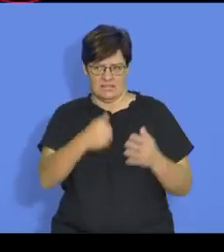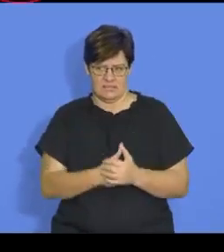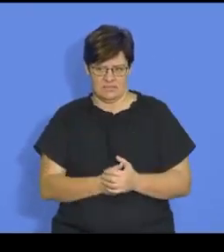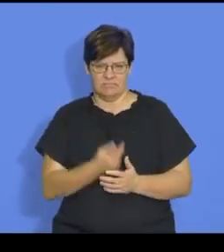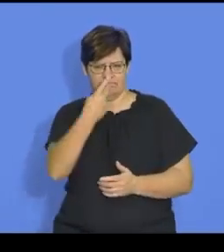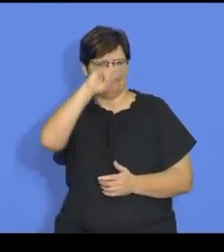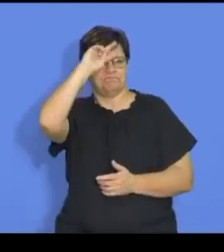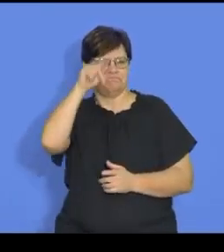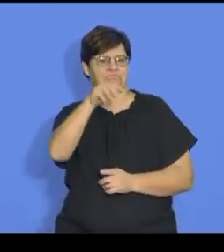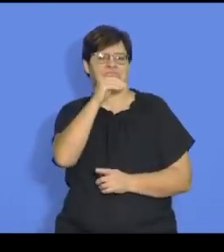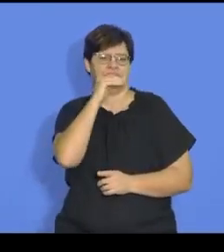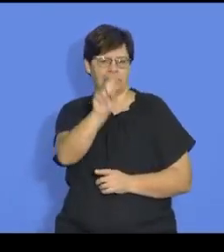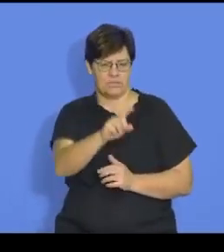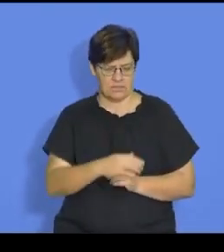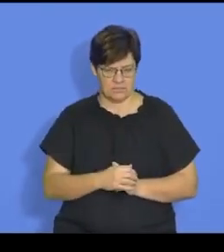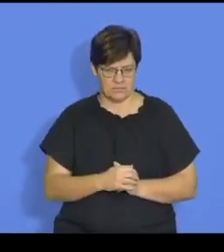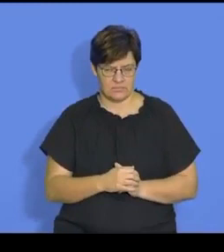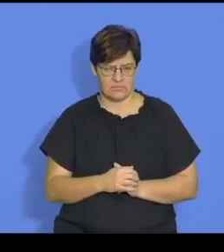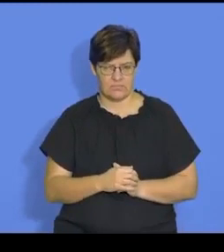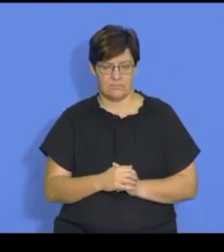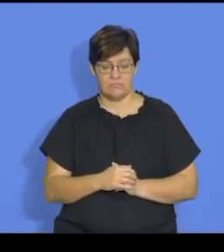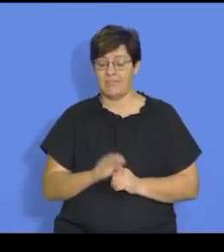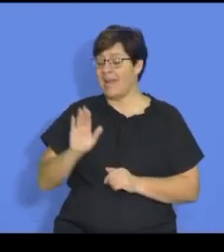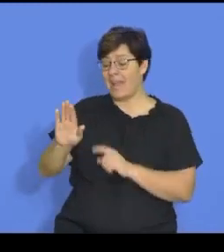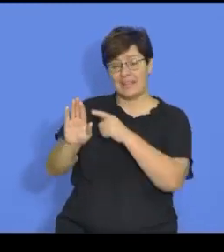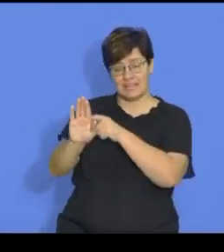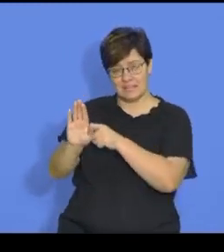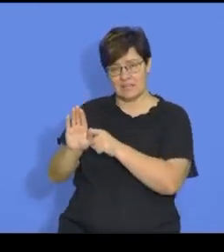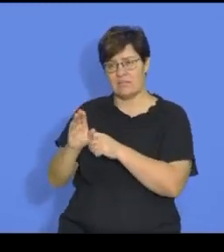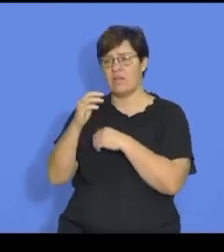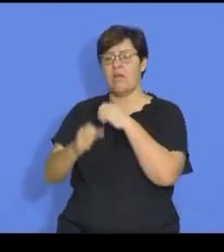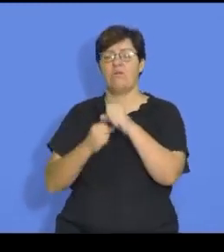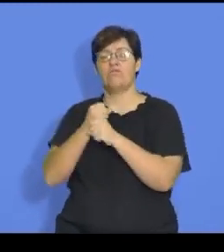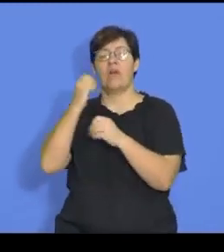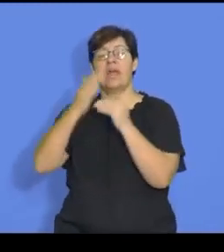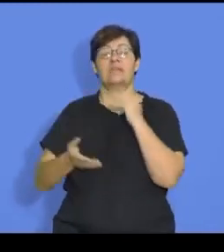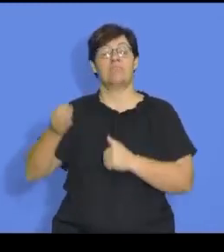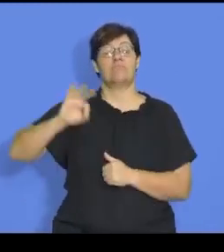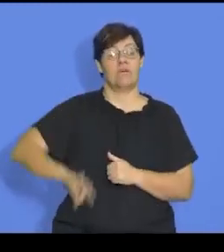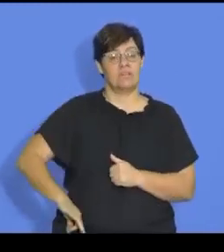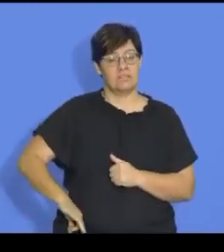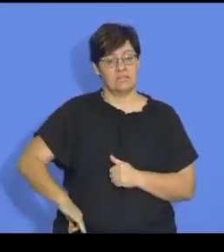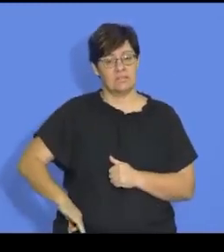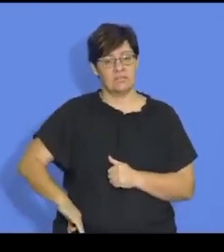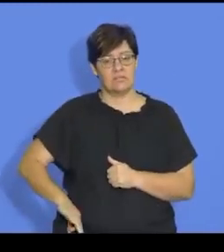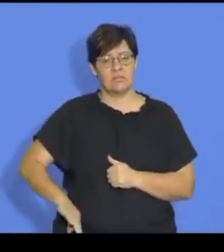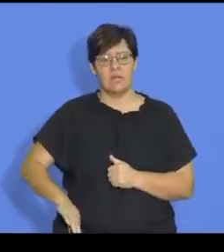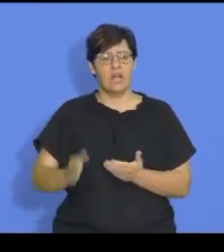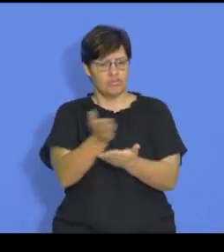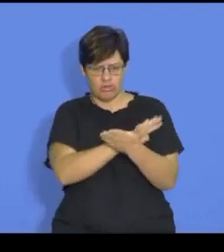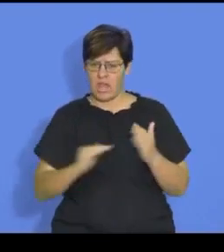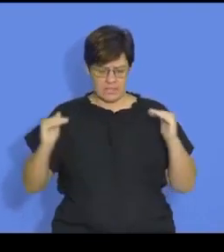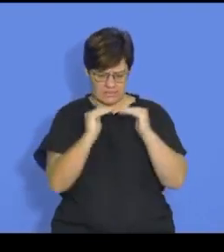and interpretation. Candace believes that the year-end profit should be